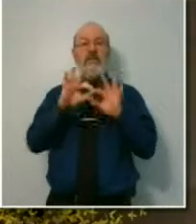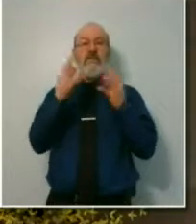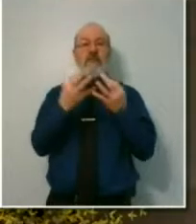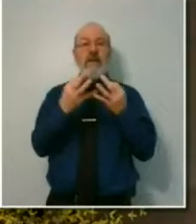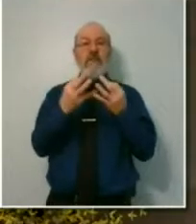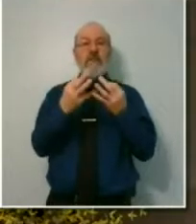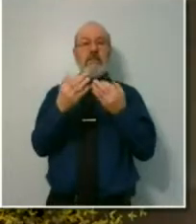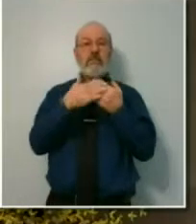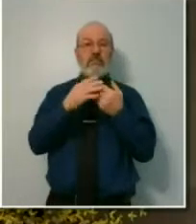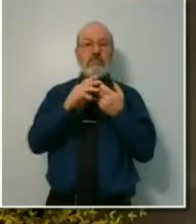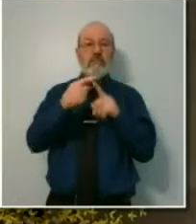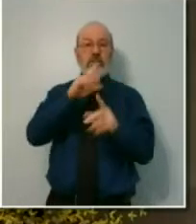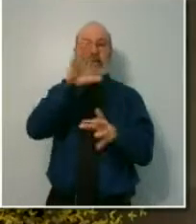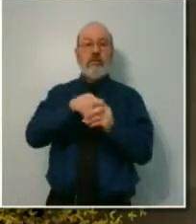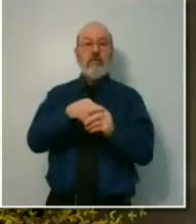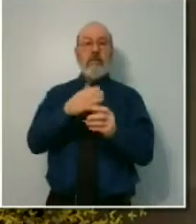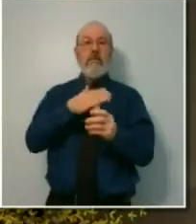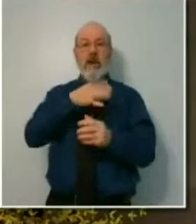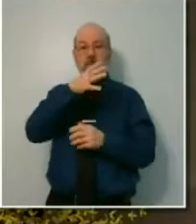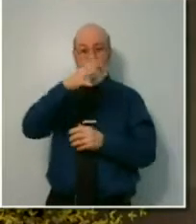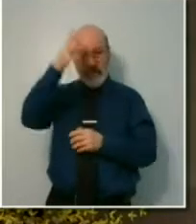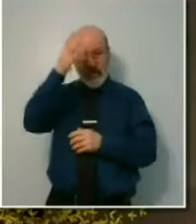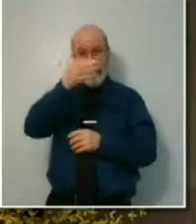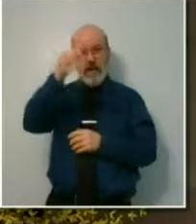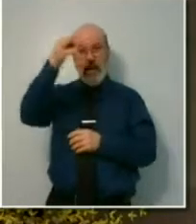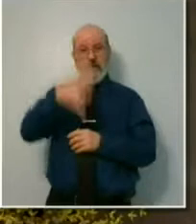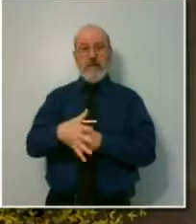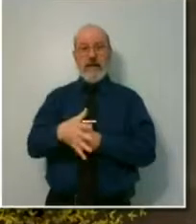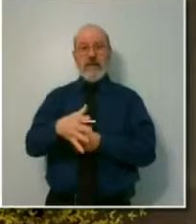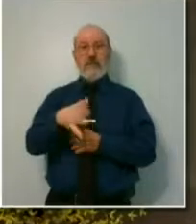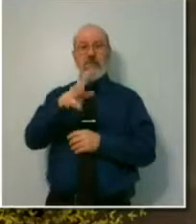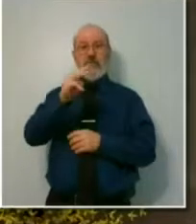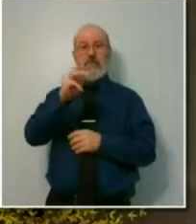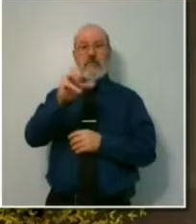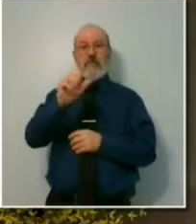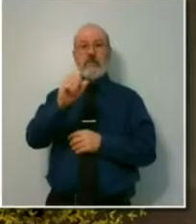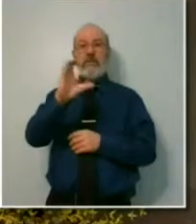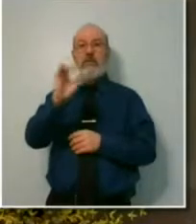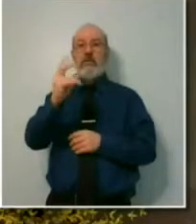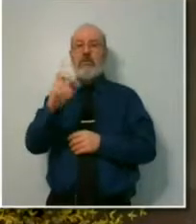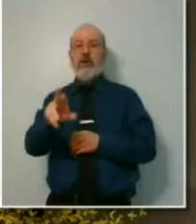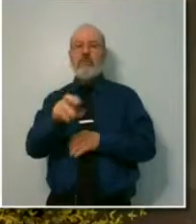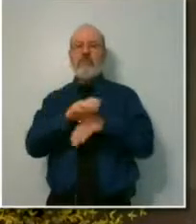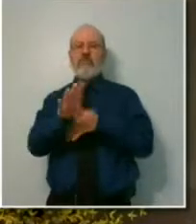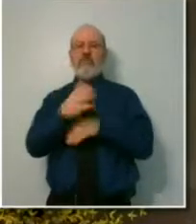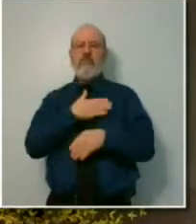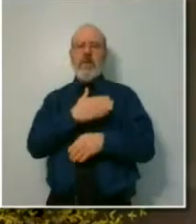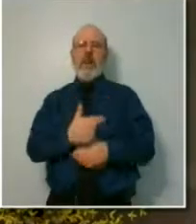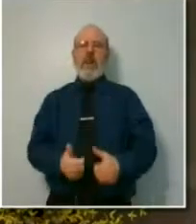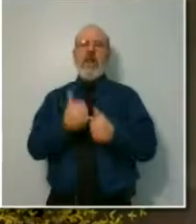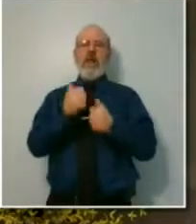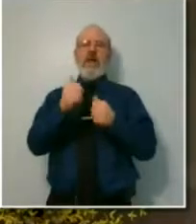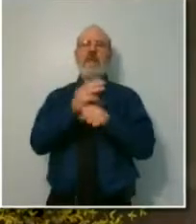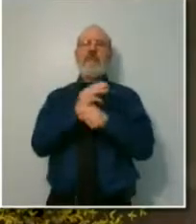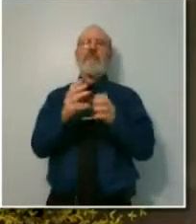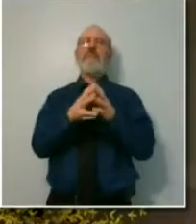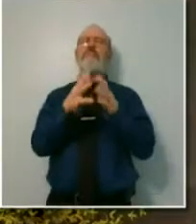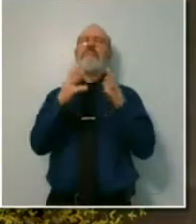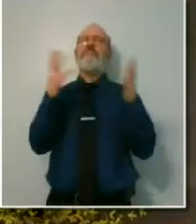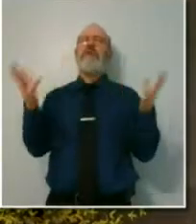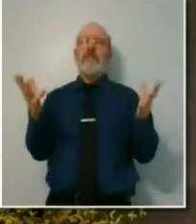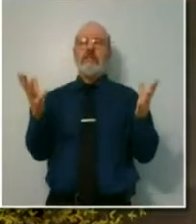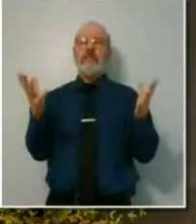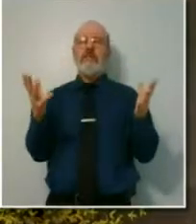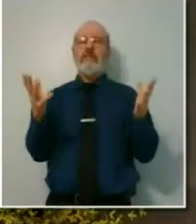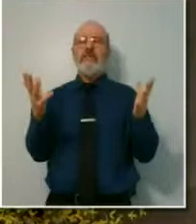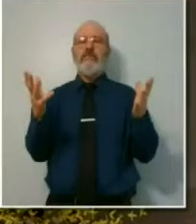friends, including my parents and Pastor and Mrs. Connor, that have impacted my life and ministry in unspeakable ways. However, we're